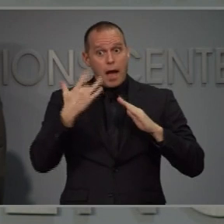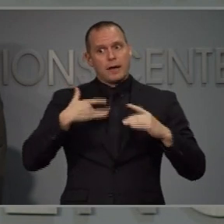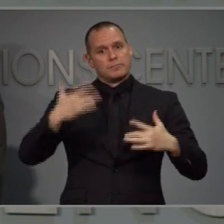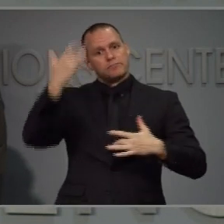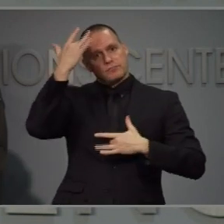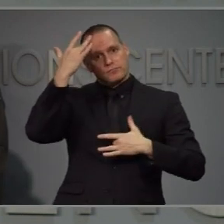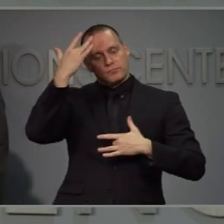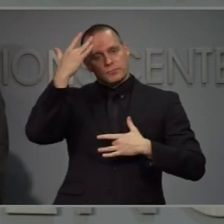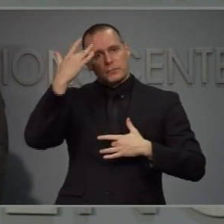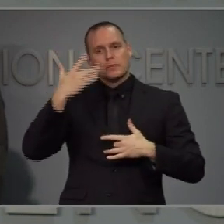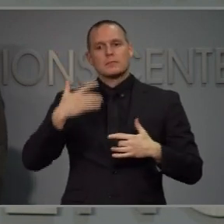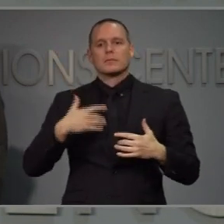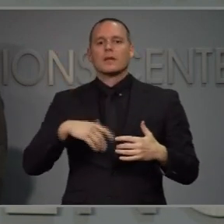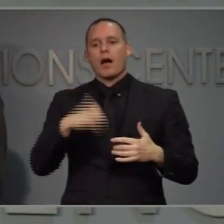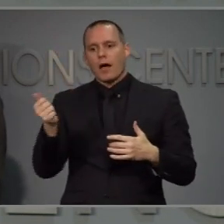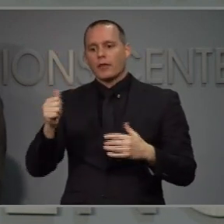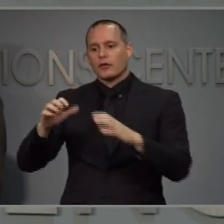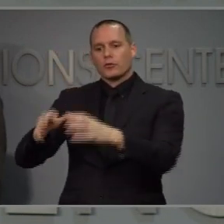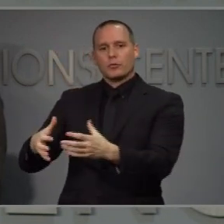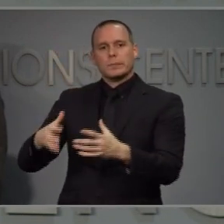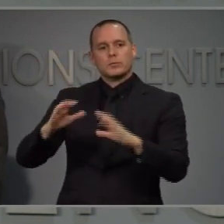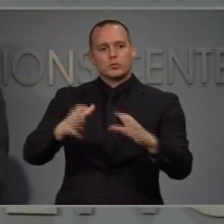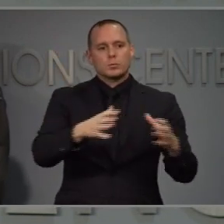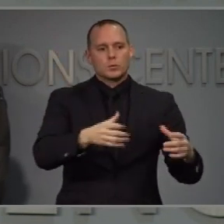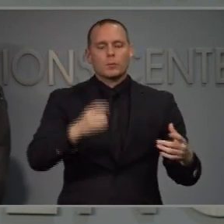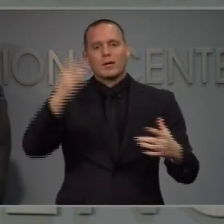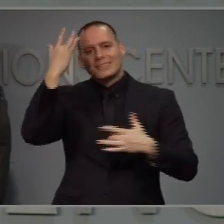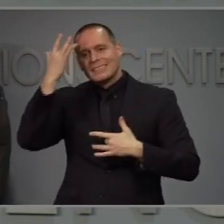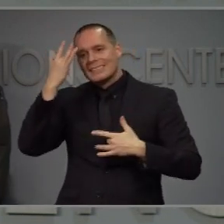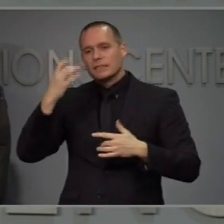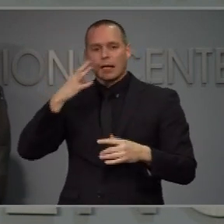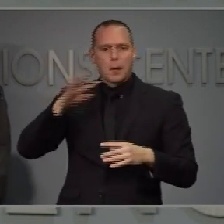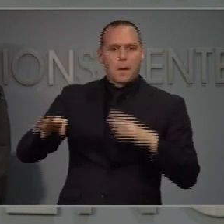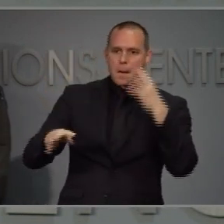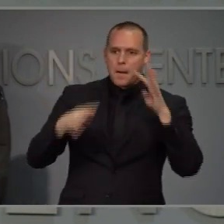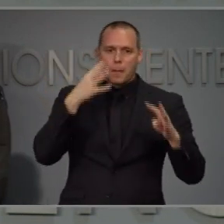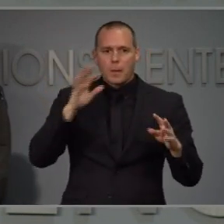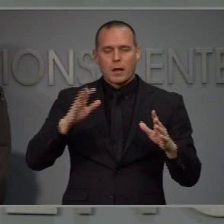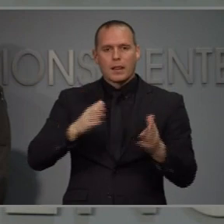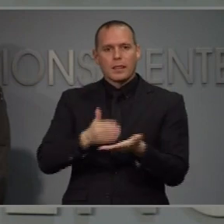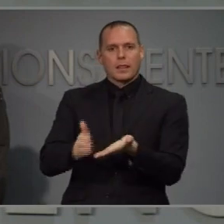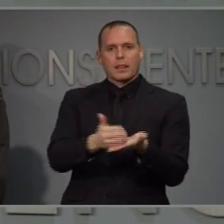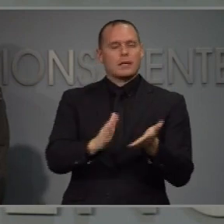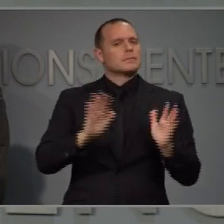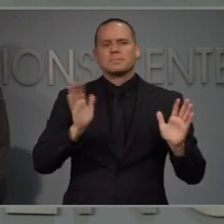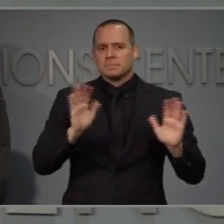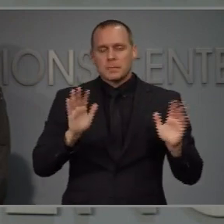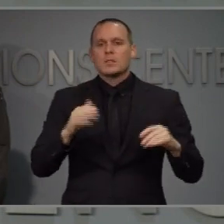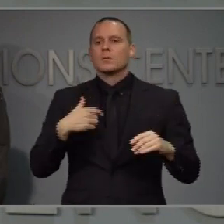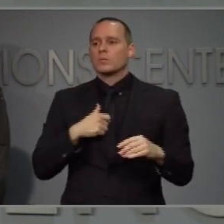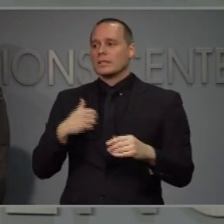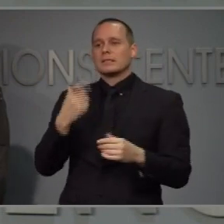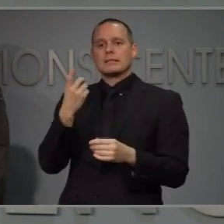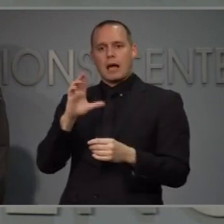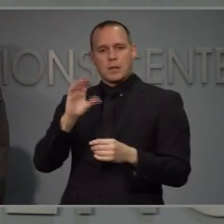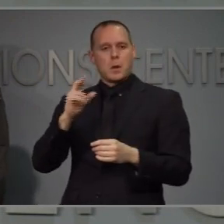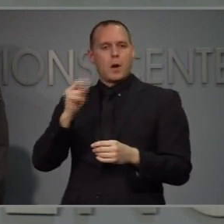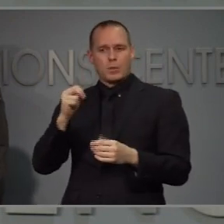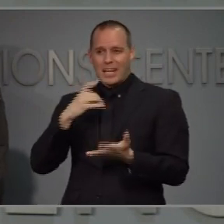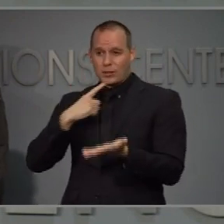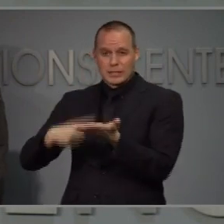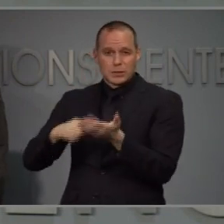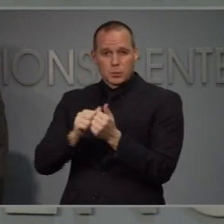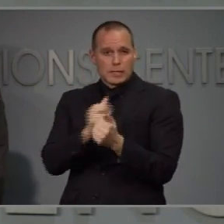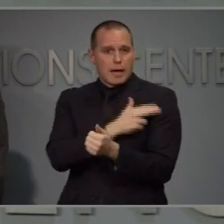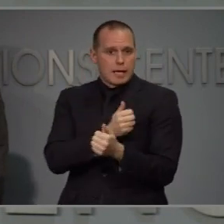and we don't want that to happen. And so Dr. Cohen is working with our hospitals and our healthcare providers on a plan, and she might want to